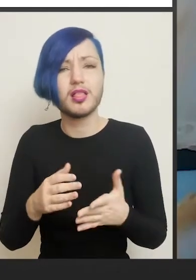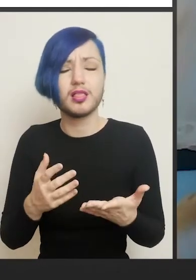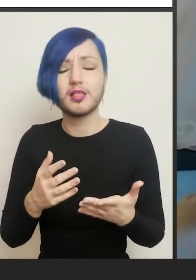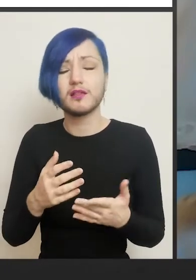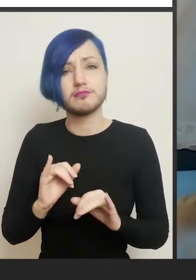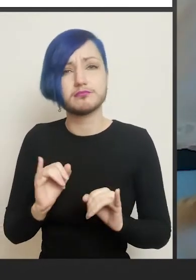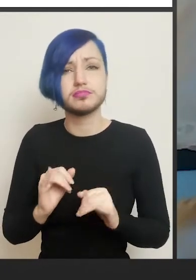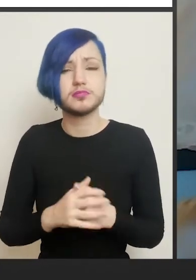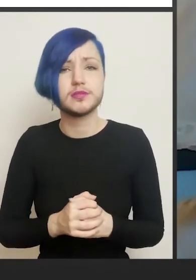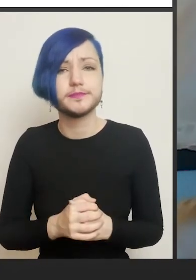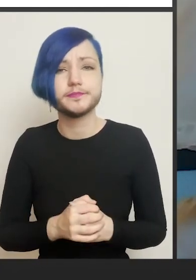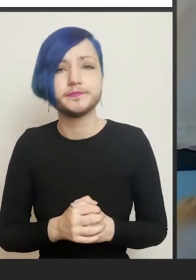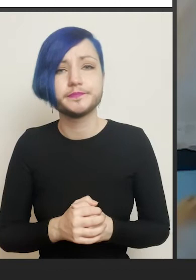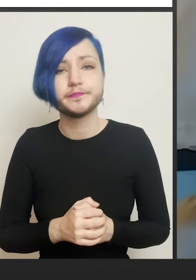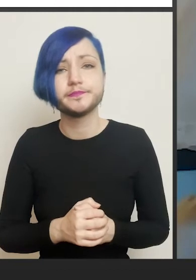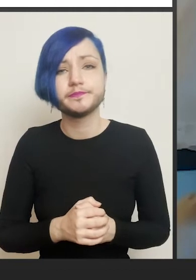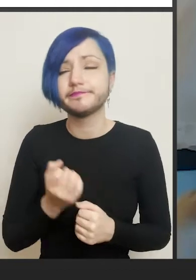For the kids, some of the kids.